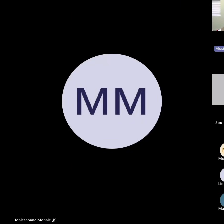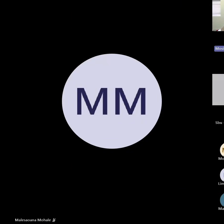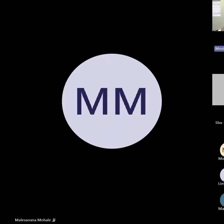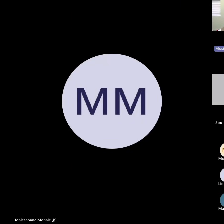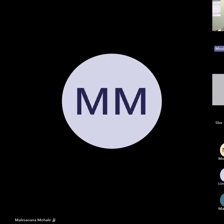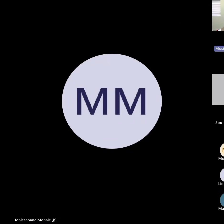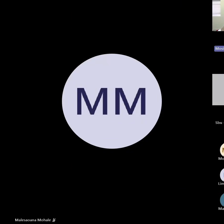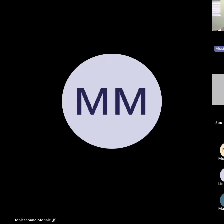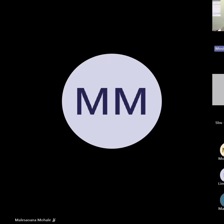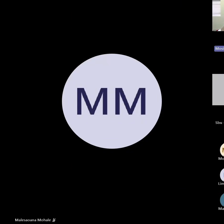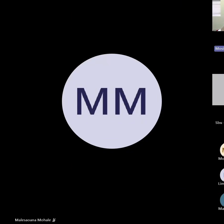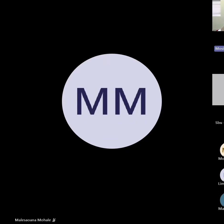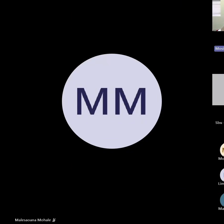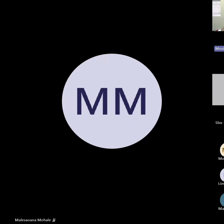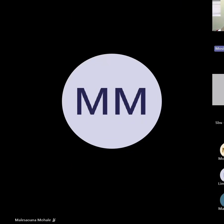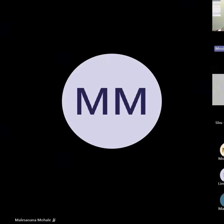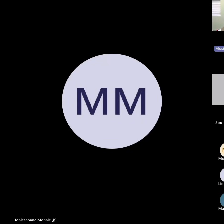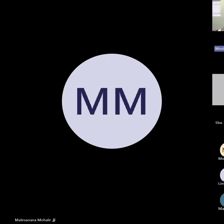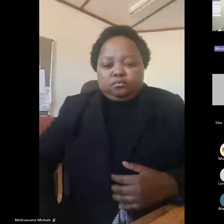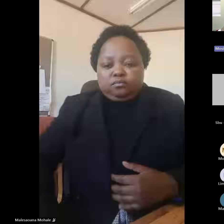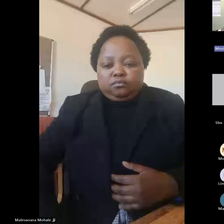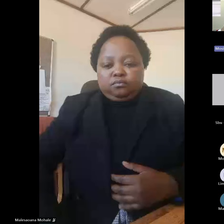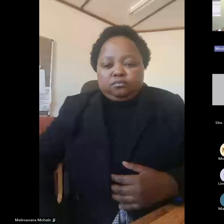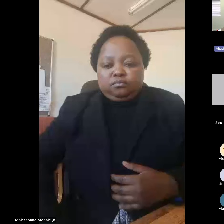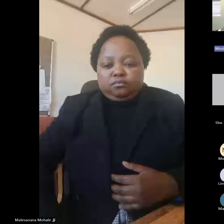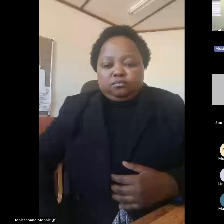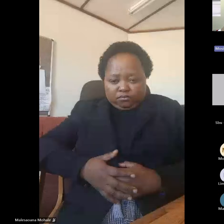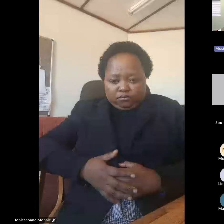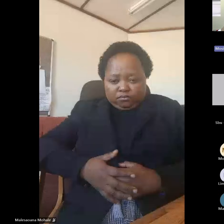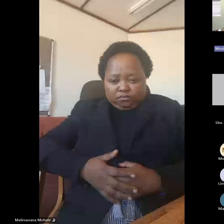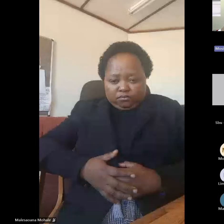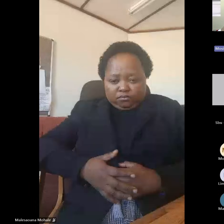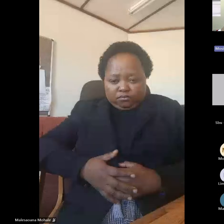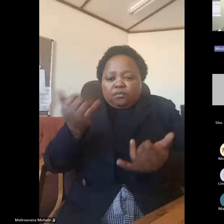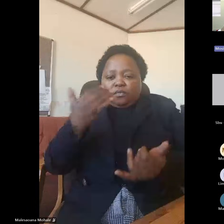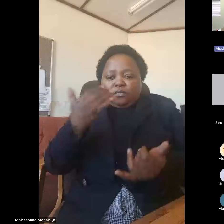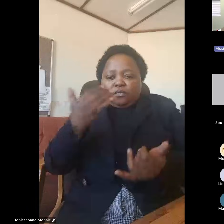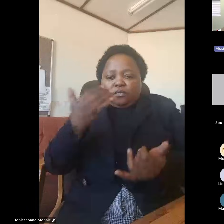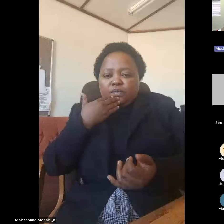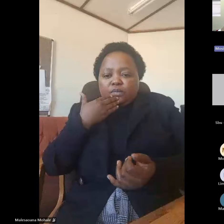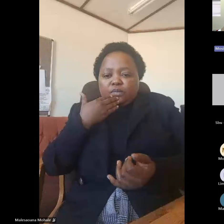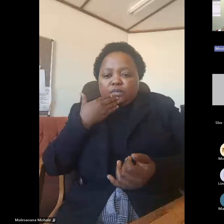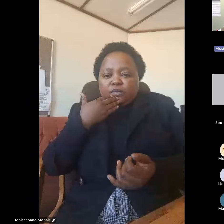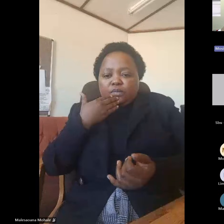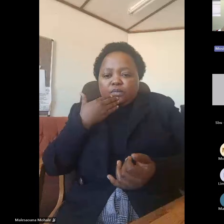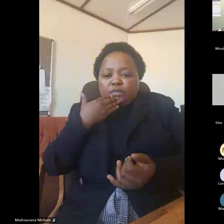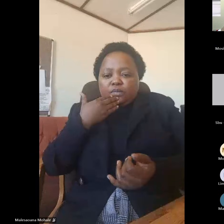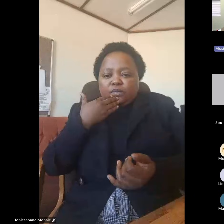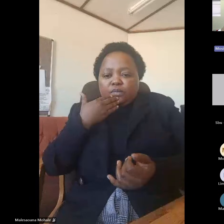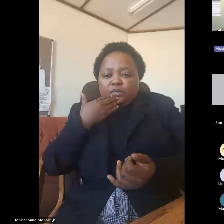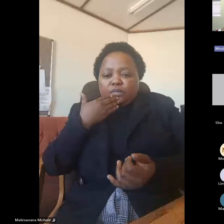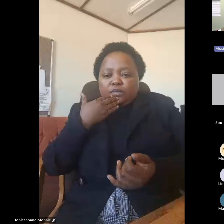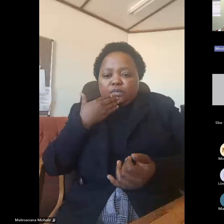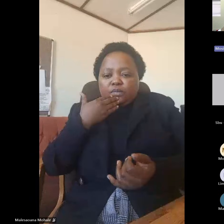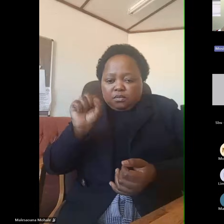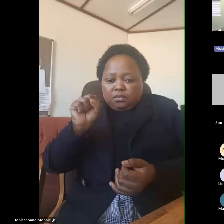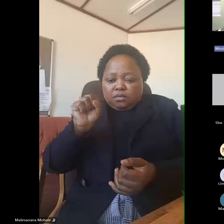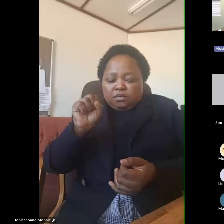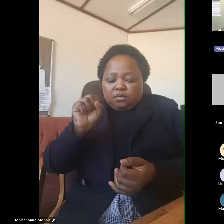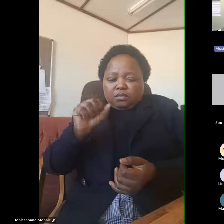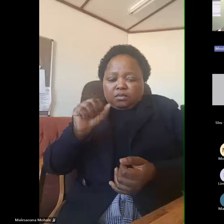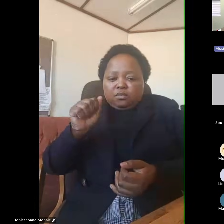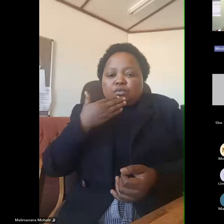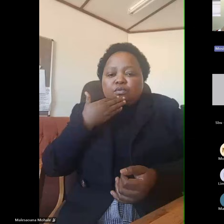the presenter. She has been replaced by Mrs. Refule Sisini. We apologize for